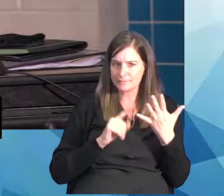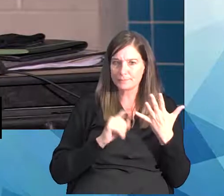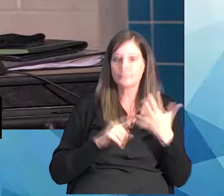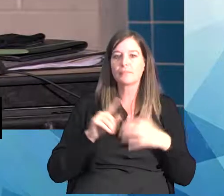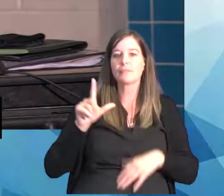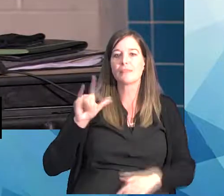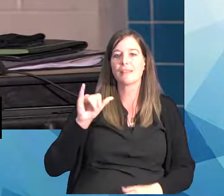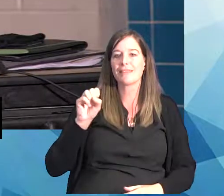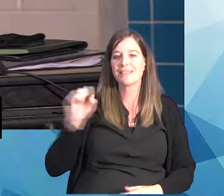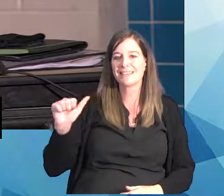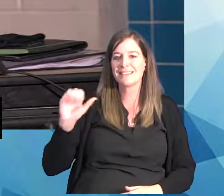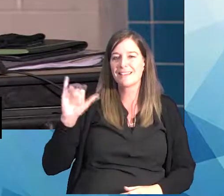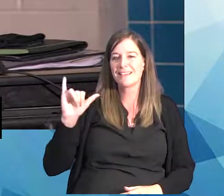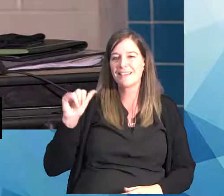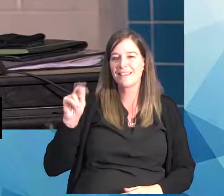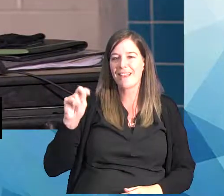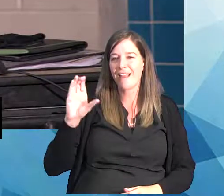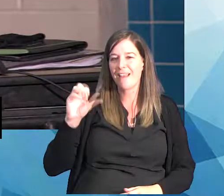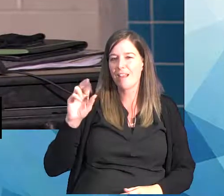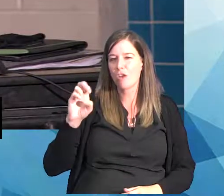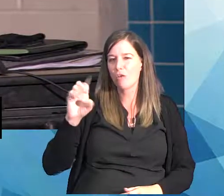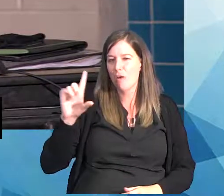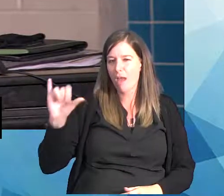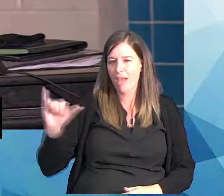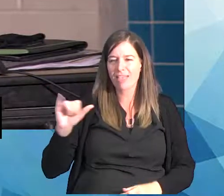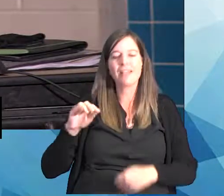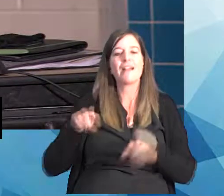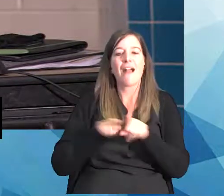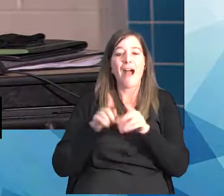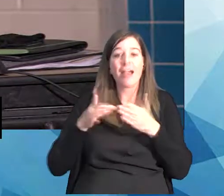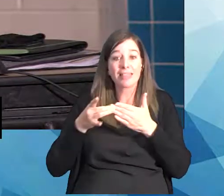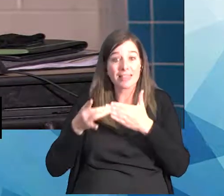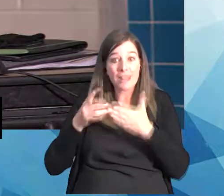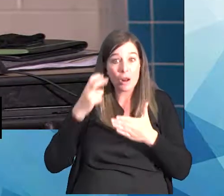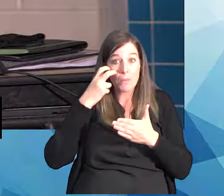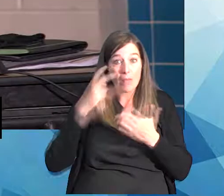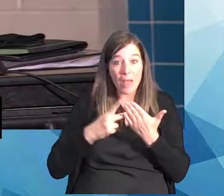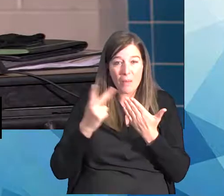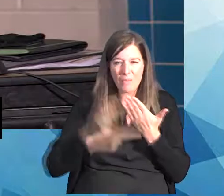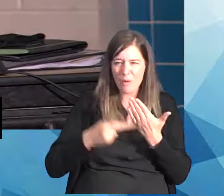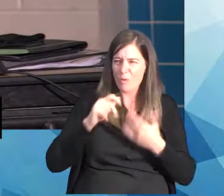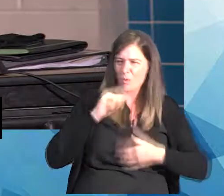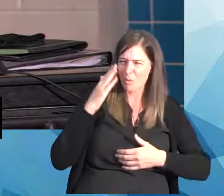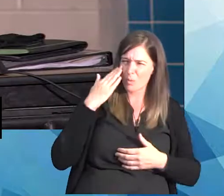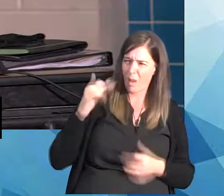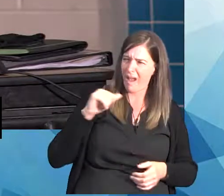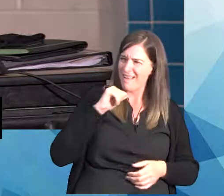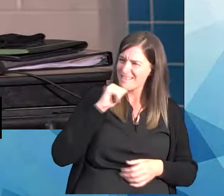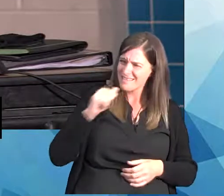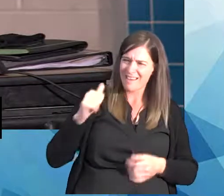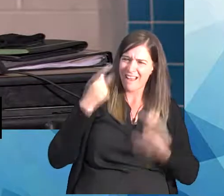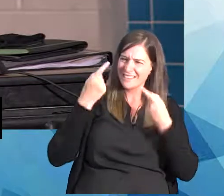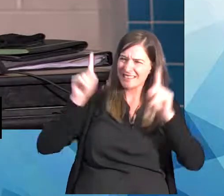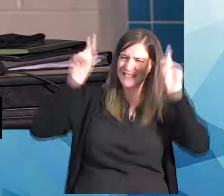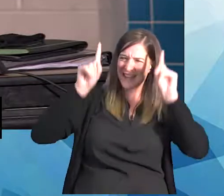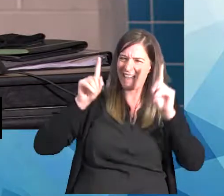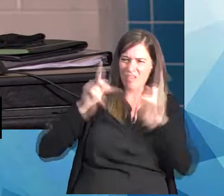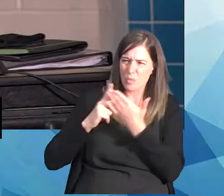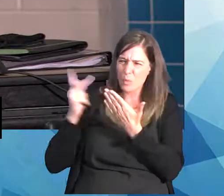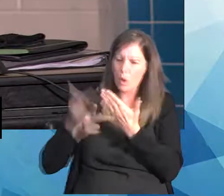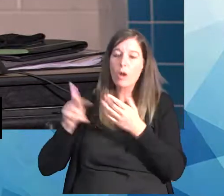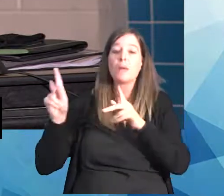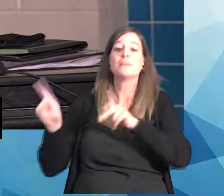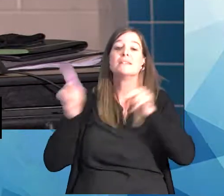leader of blind programs, why does she not have successful programs in place like the deaf programs, like Camp Leap and the Deaf